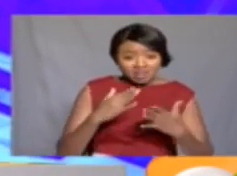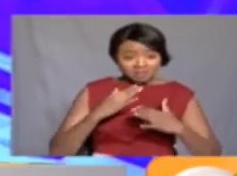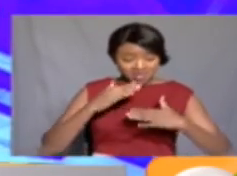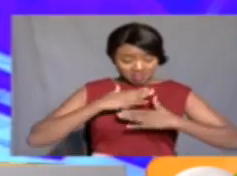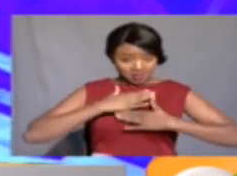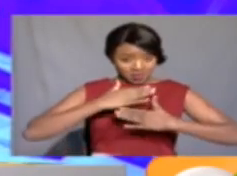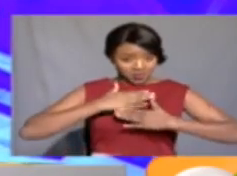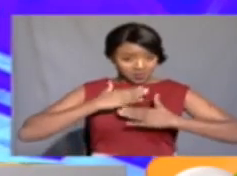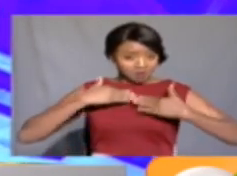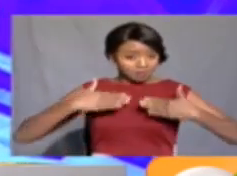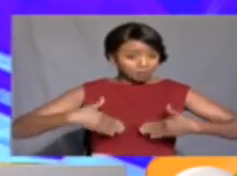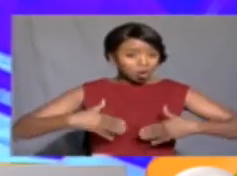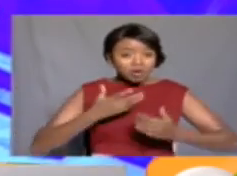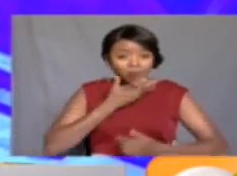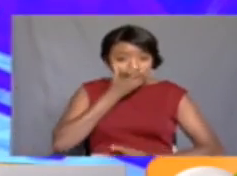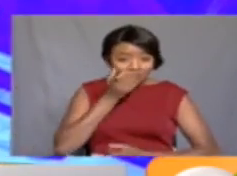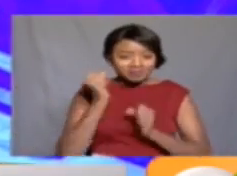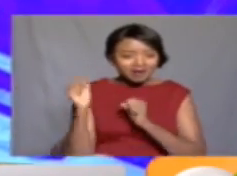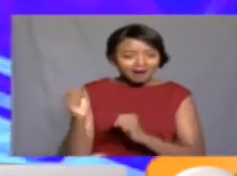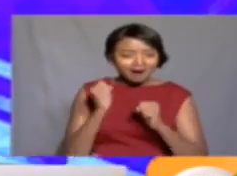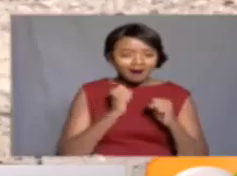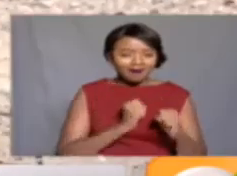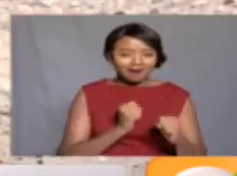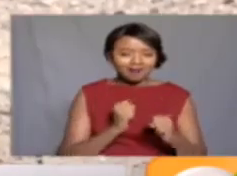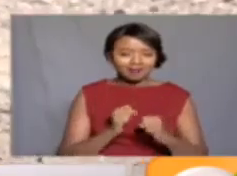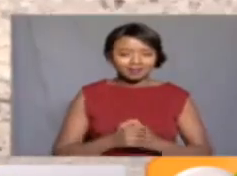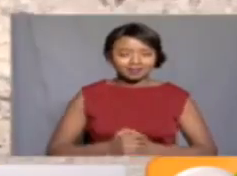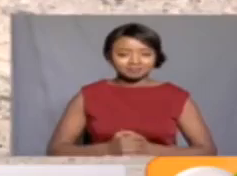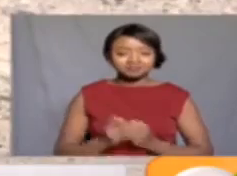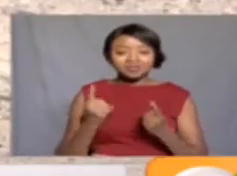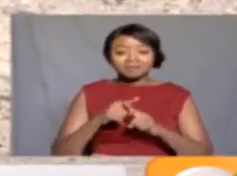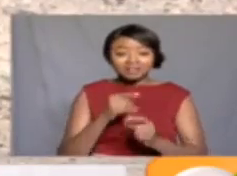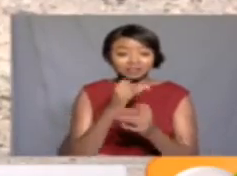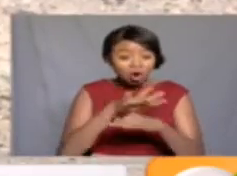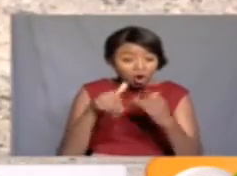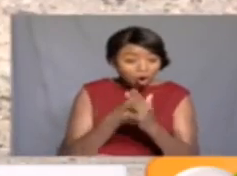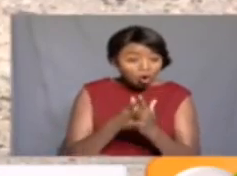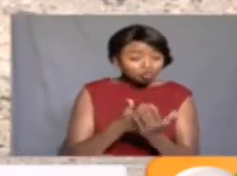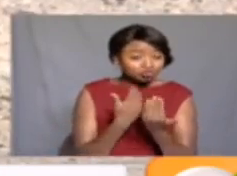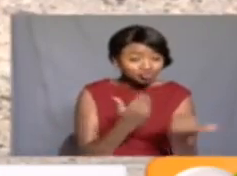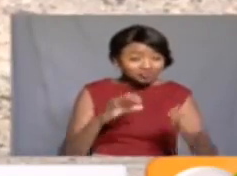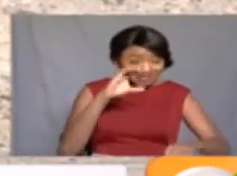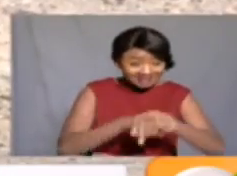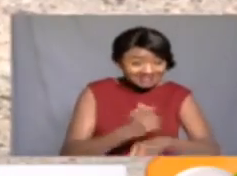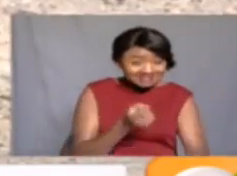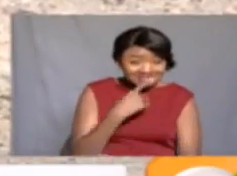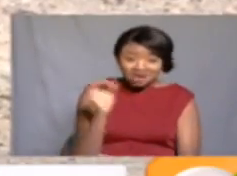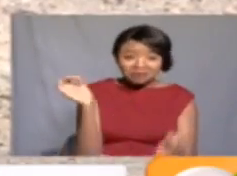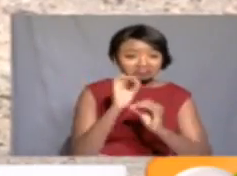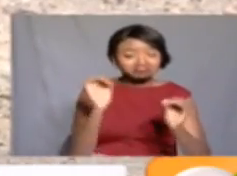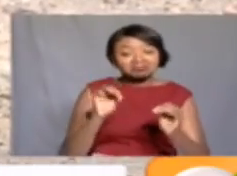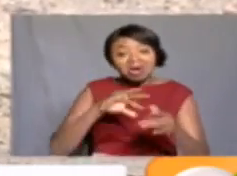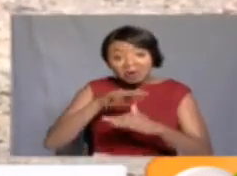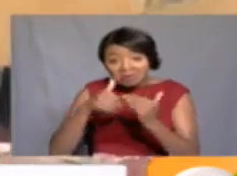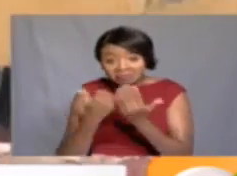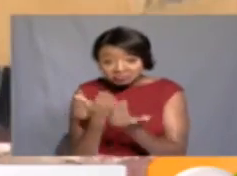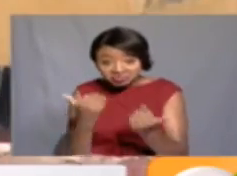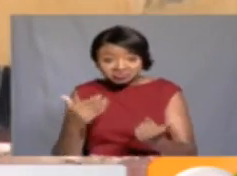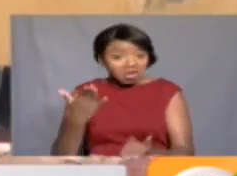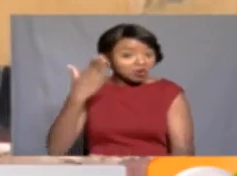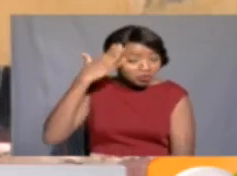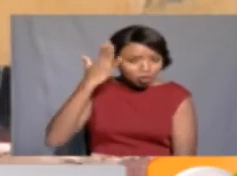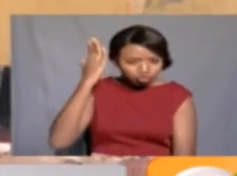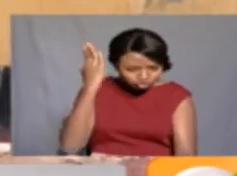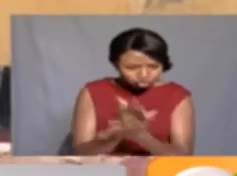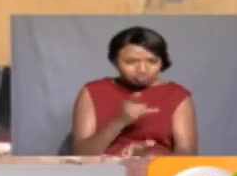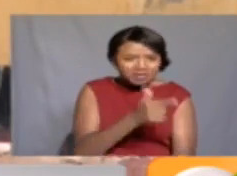an aggravating factor. The bad news is that not all children are vaccinated against pneumonia, and not all children are diagnosed accurately